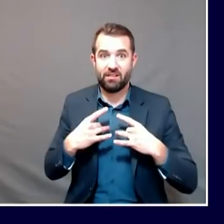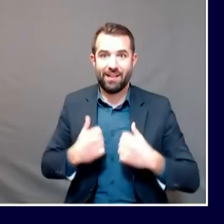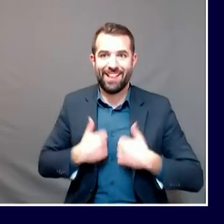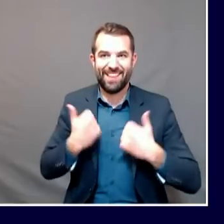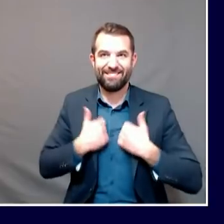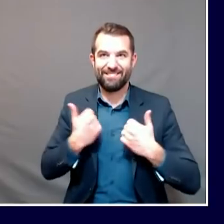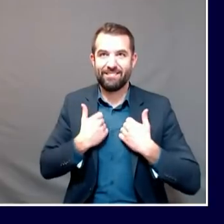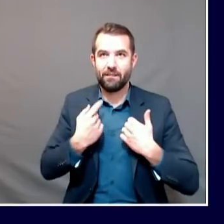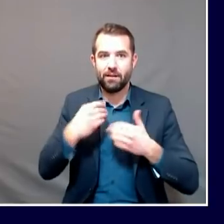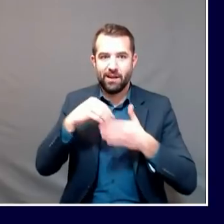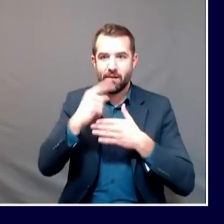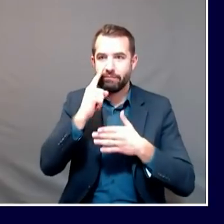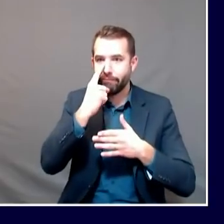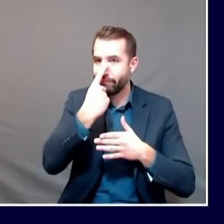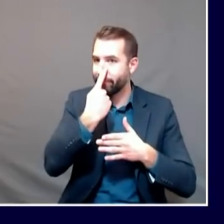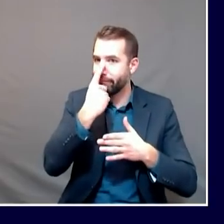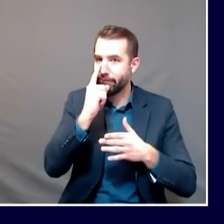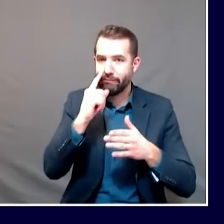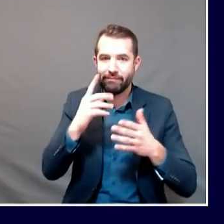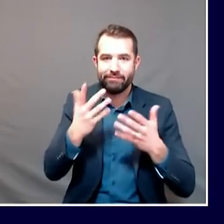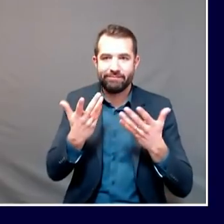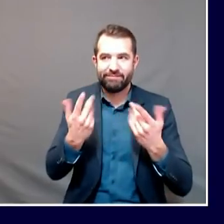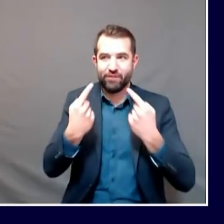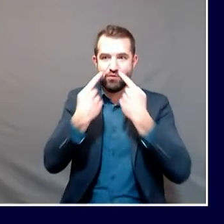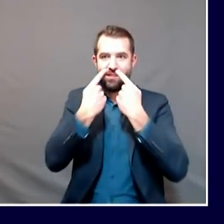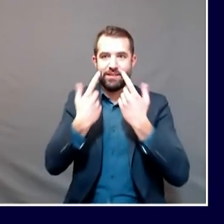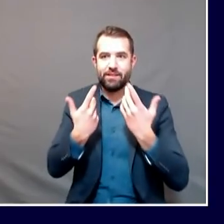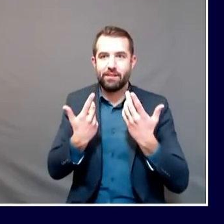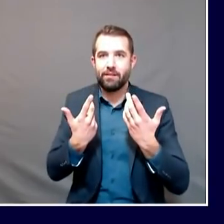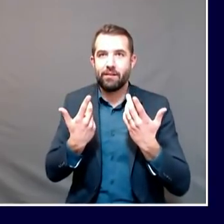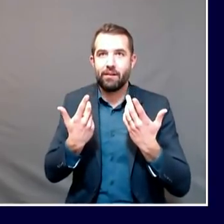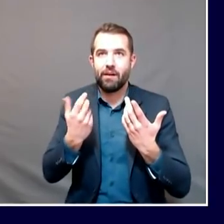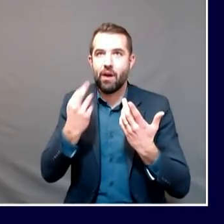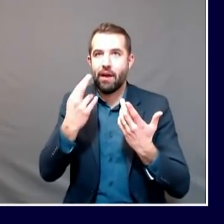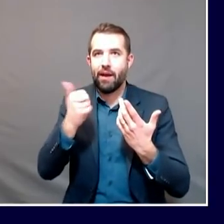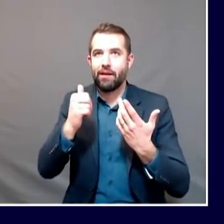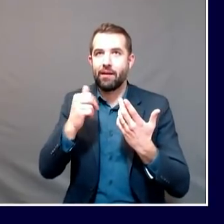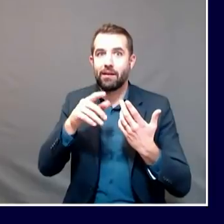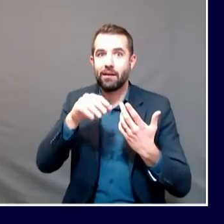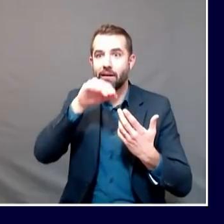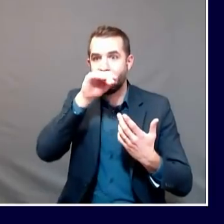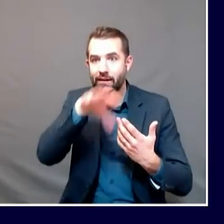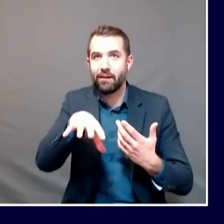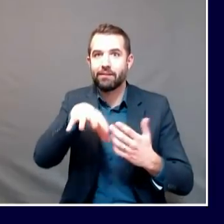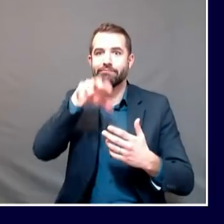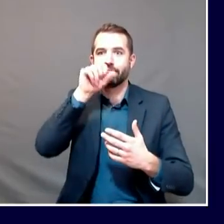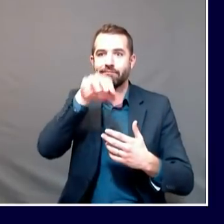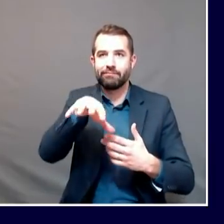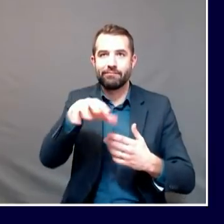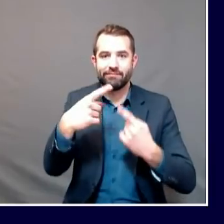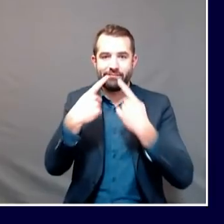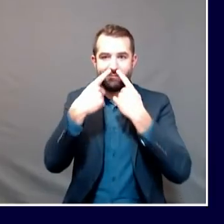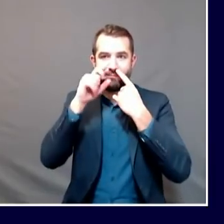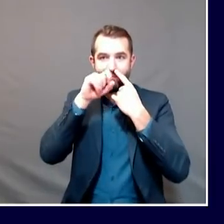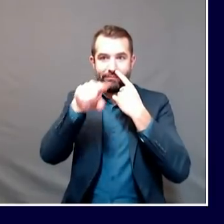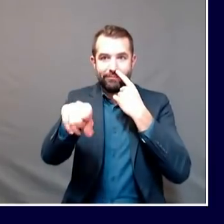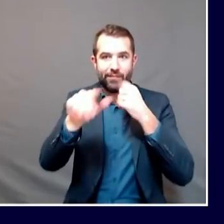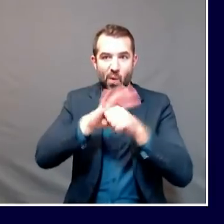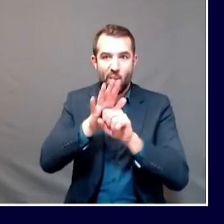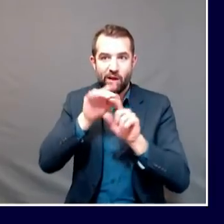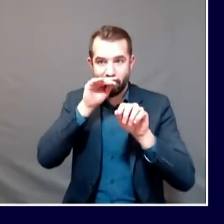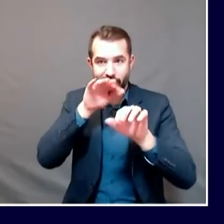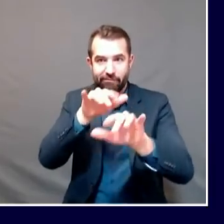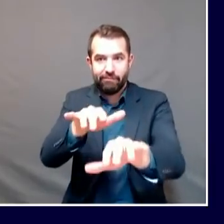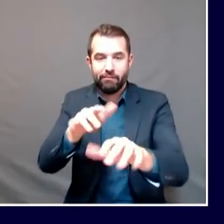likelihood of even having the virus hang out in your nasal passages. But there's more science that's being done there. To your